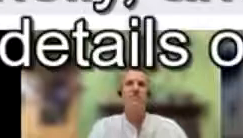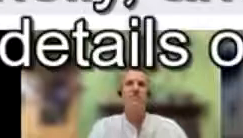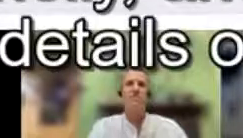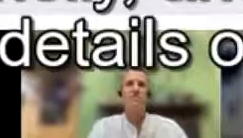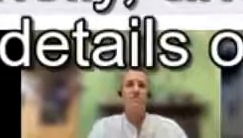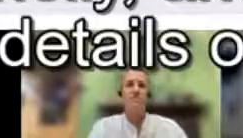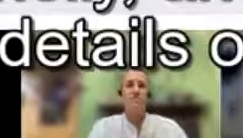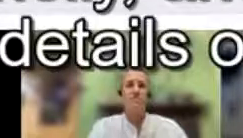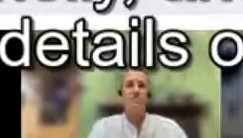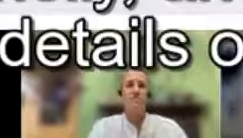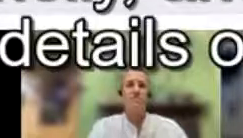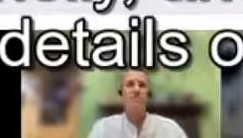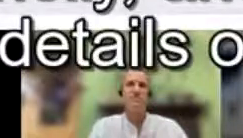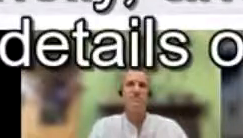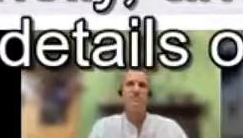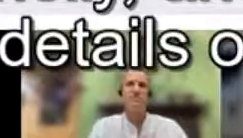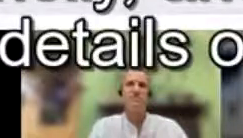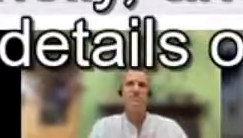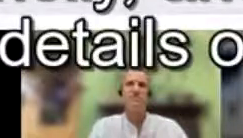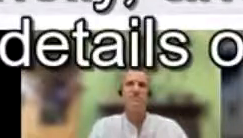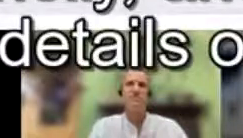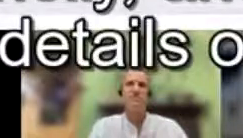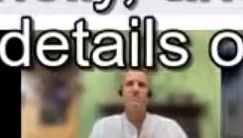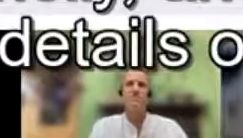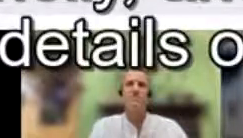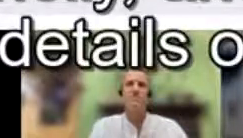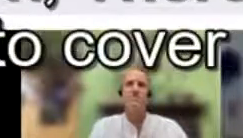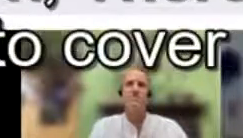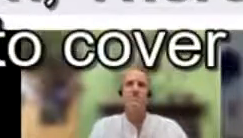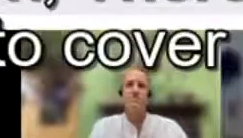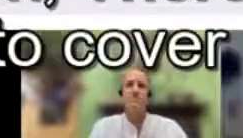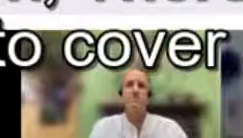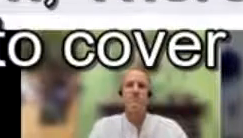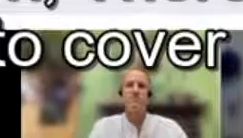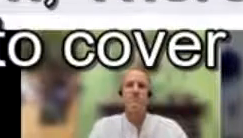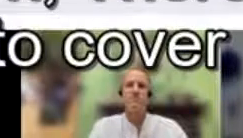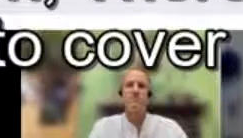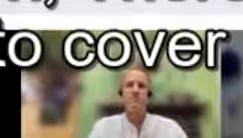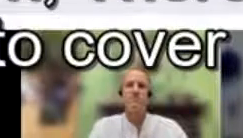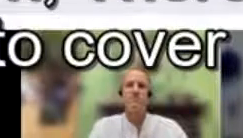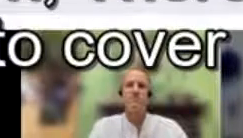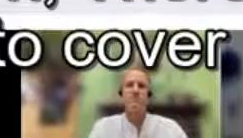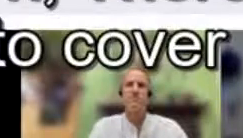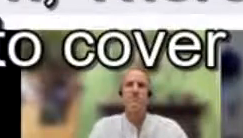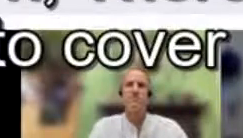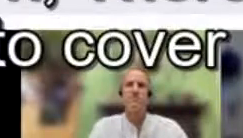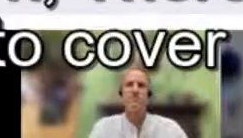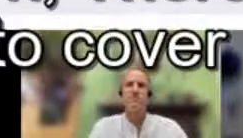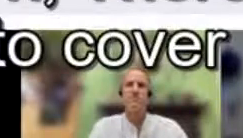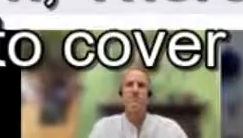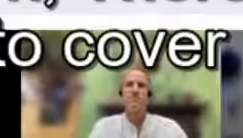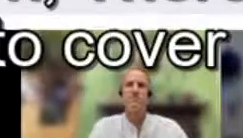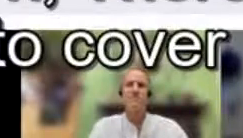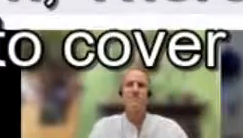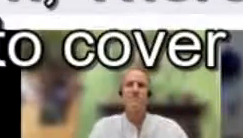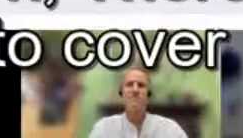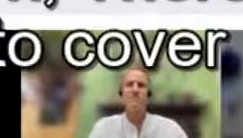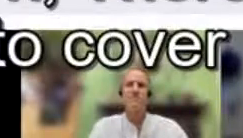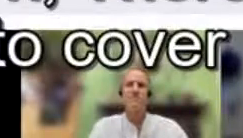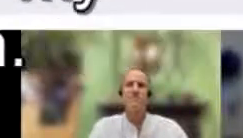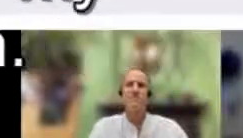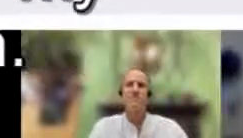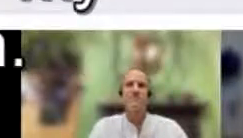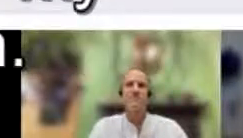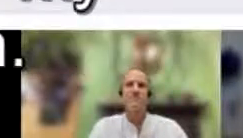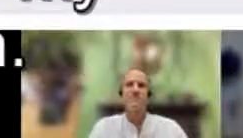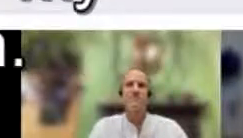Hi, my name's Claire Donnelly and I'm here to take you through the details of the Community Impacts Consultation. There's going to be a lot of information to cover,